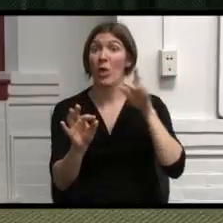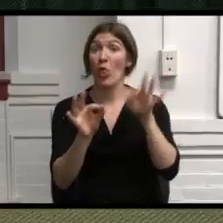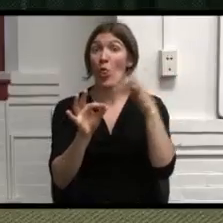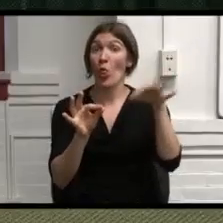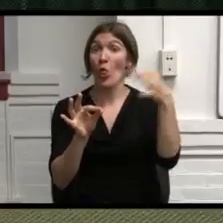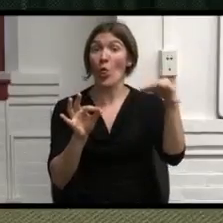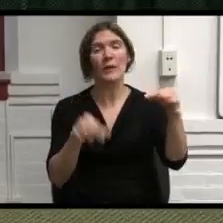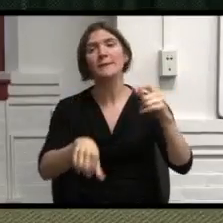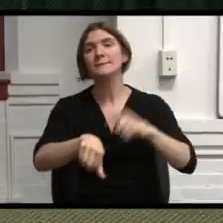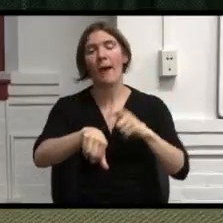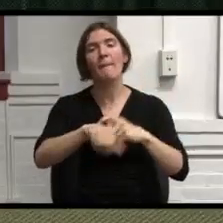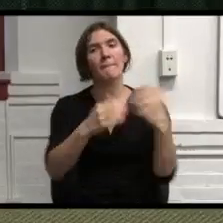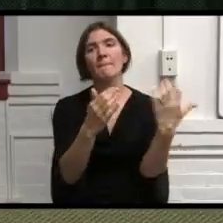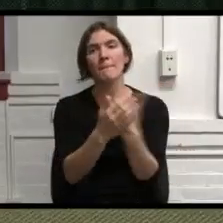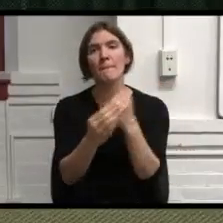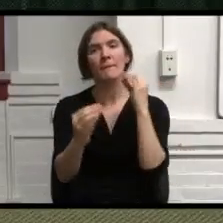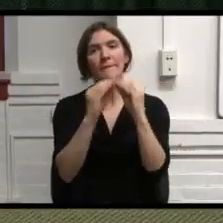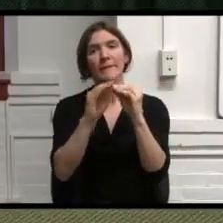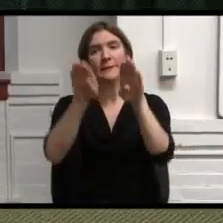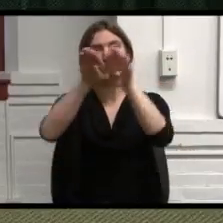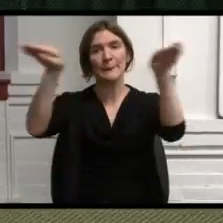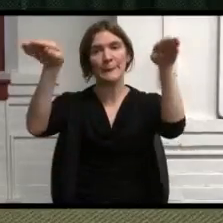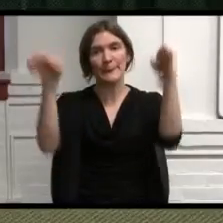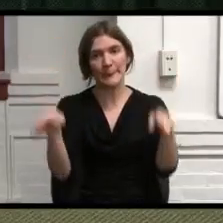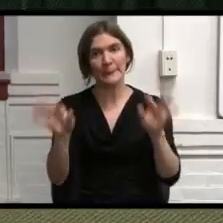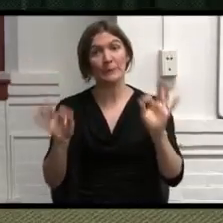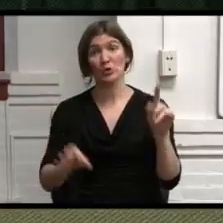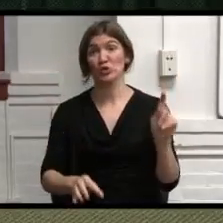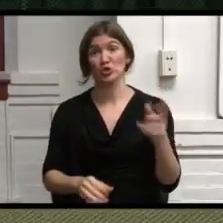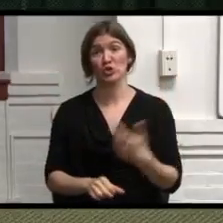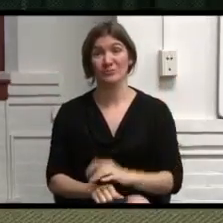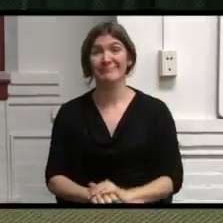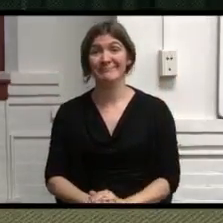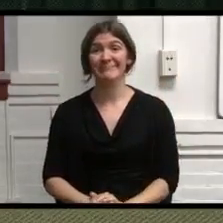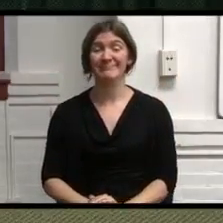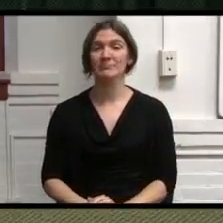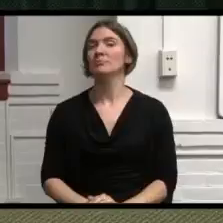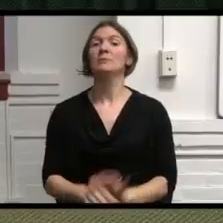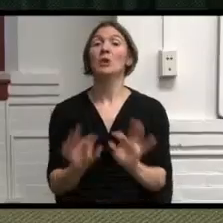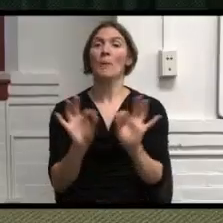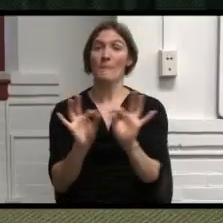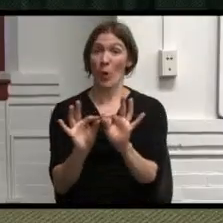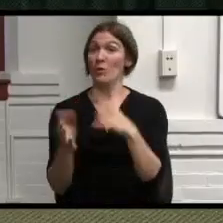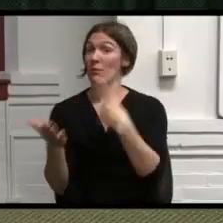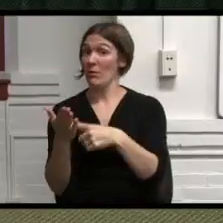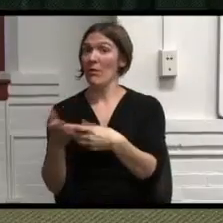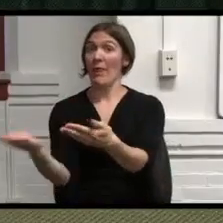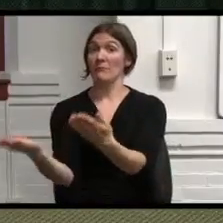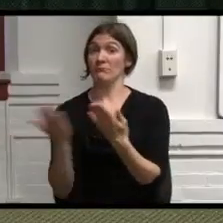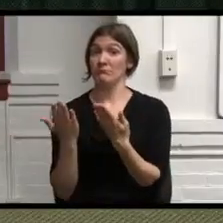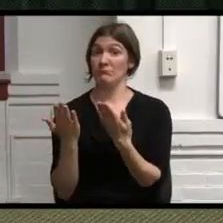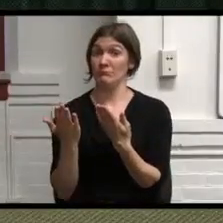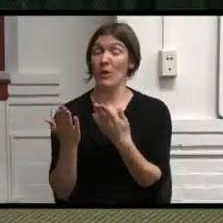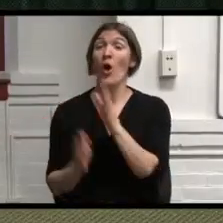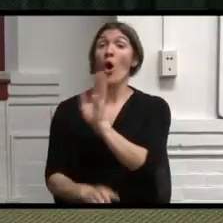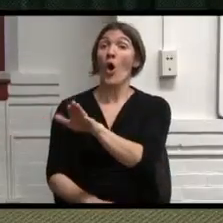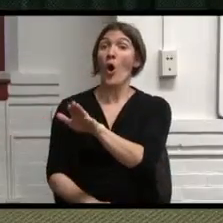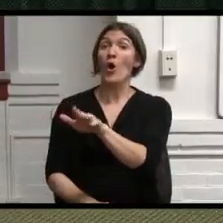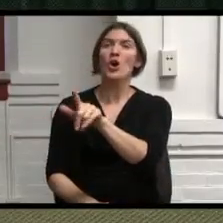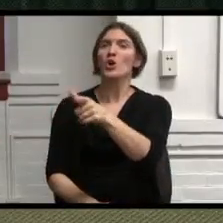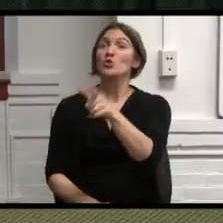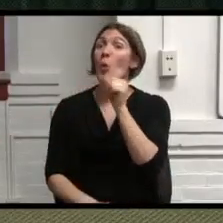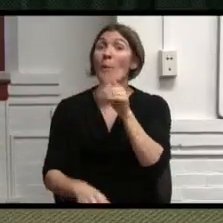time to do that. it's time to do it, yeah. You know, so, make sure they bring that up. Oh, you're gonna be